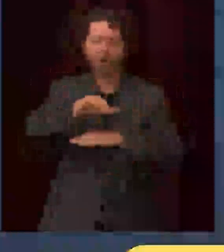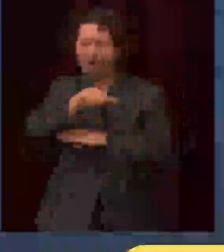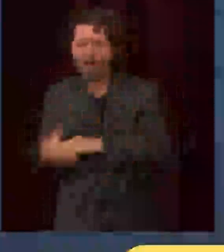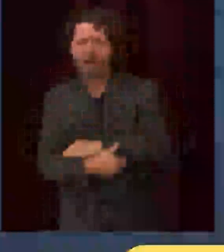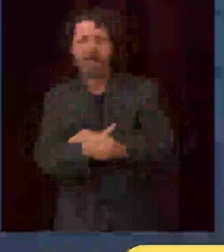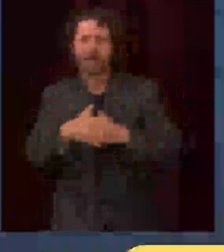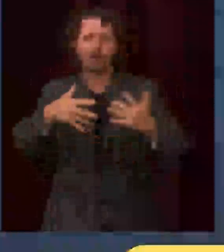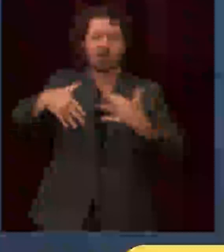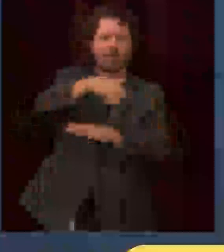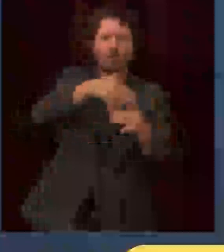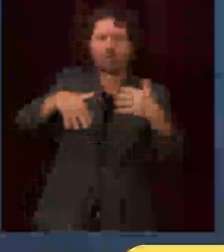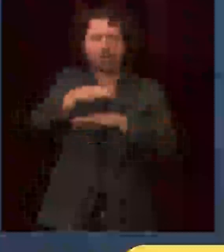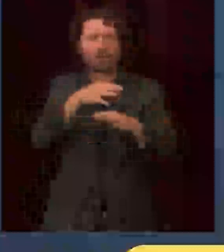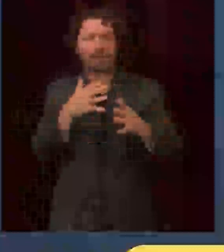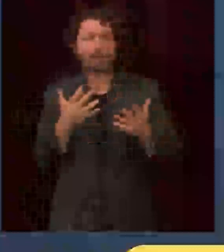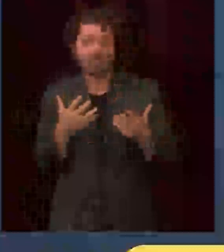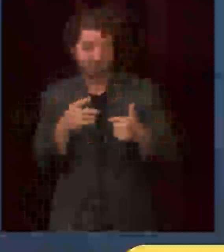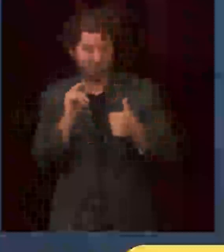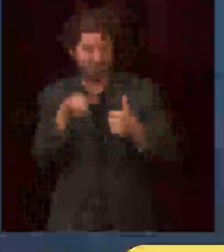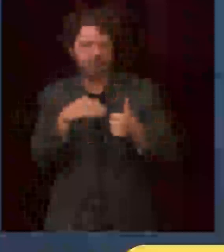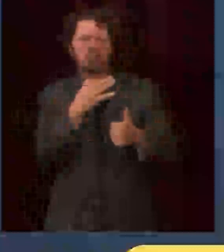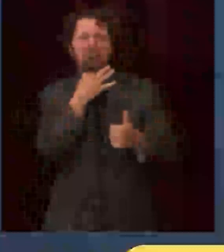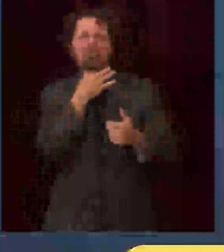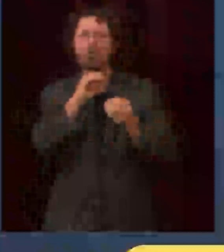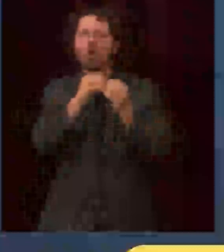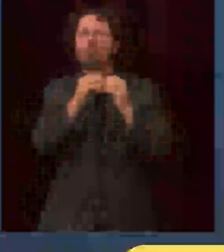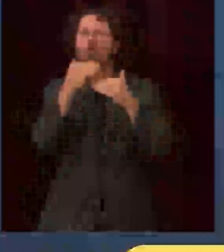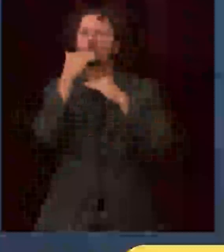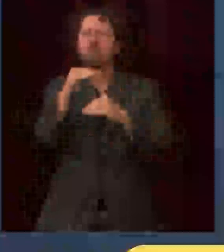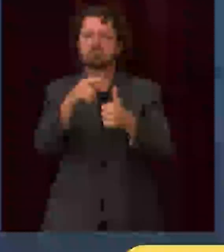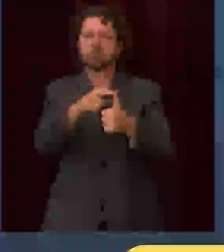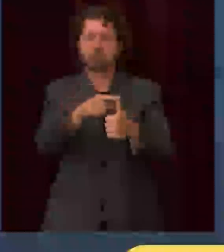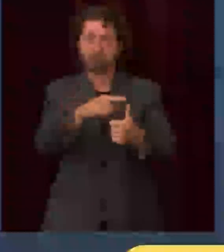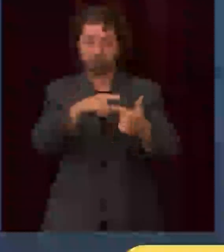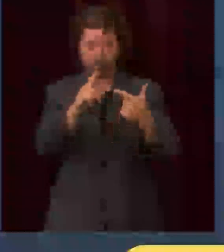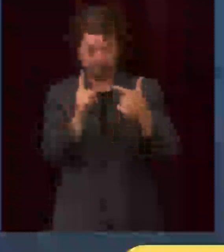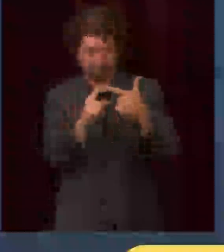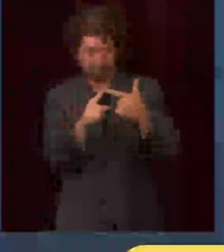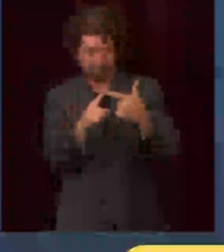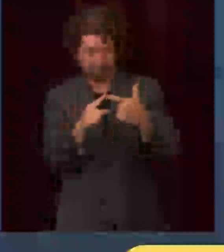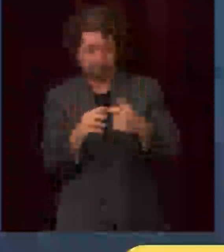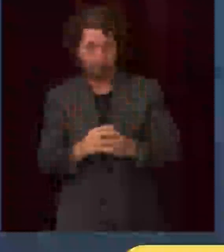you stand at this moment on calling a special session as far as timing goes?